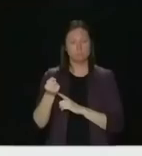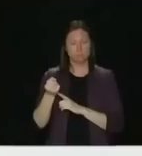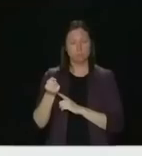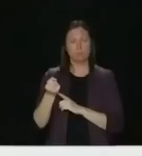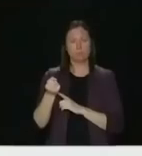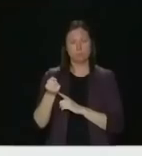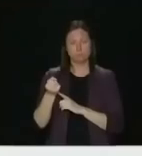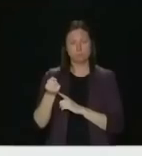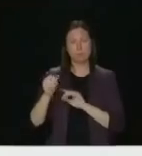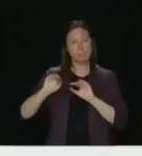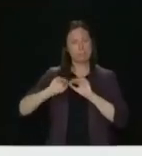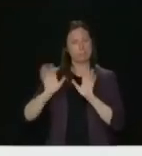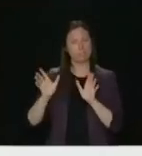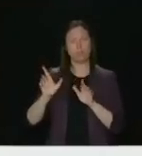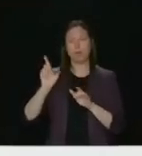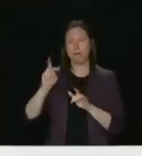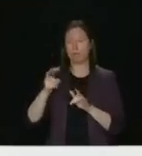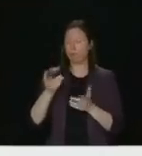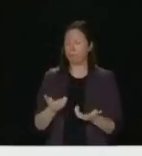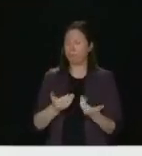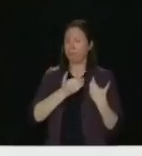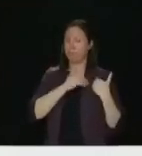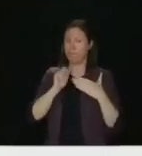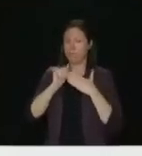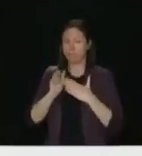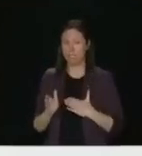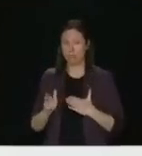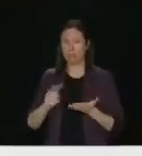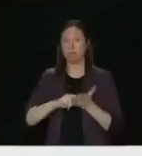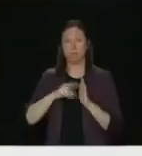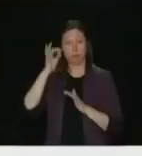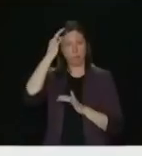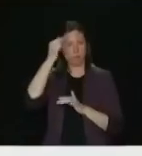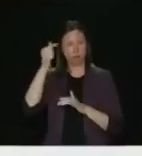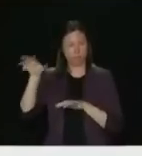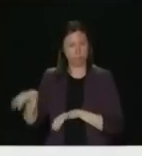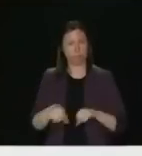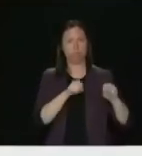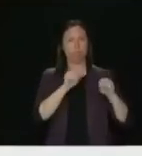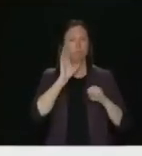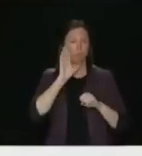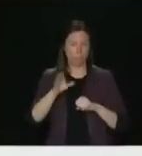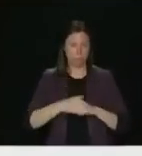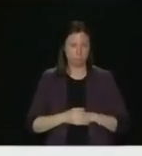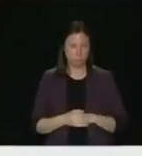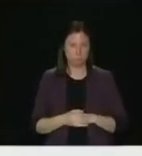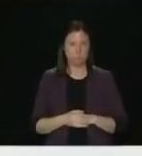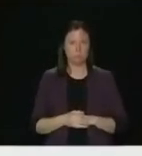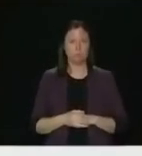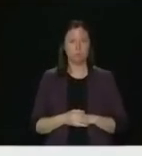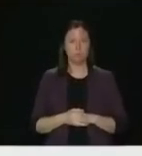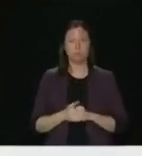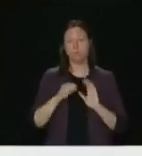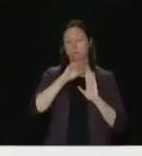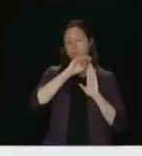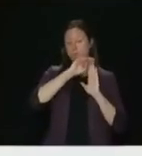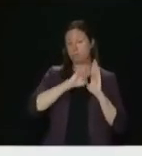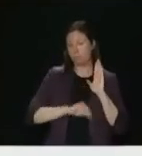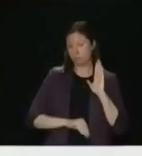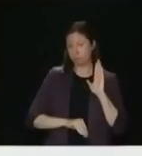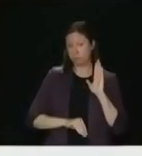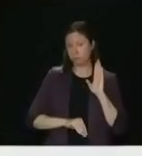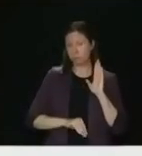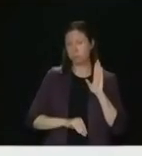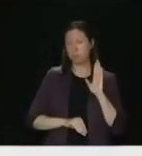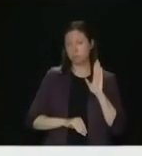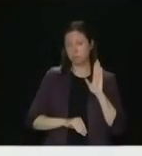that responsible leadership requires us to do this. These measures must be and